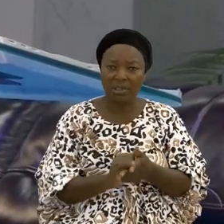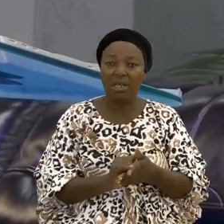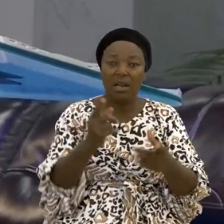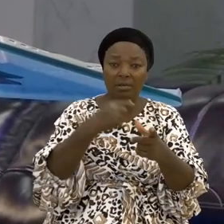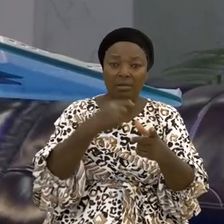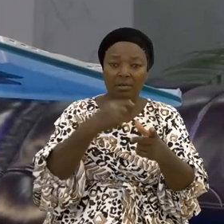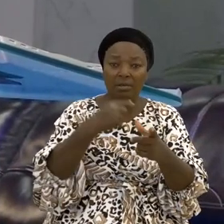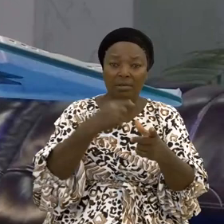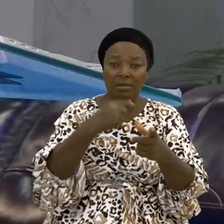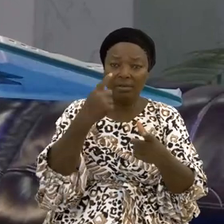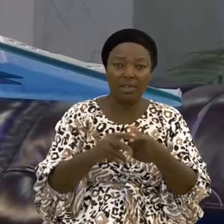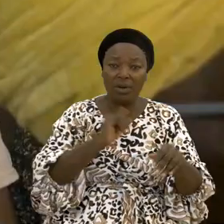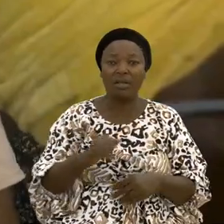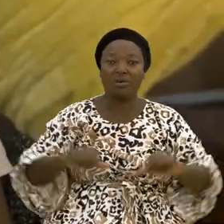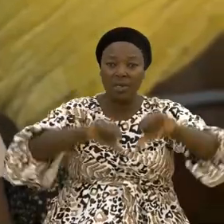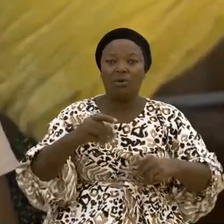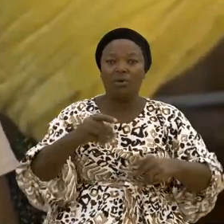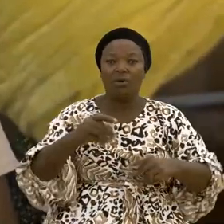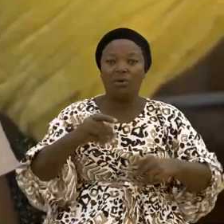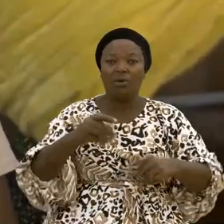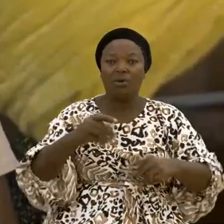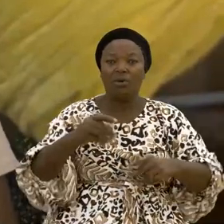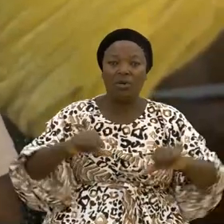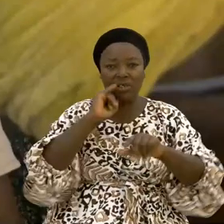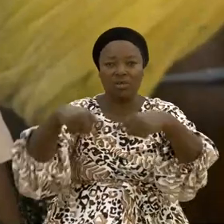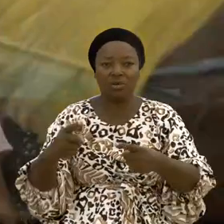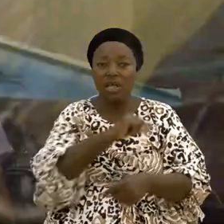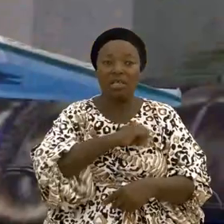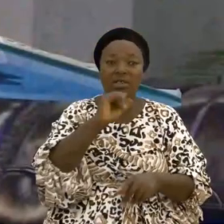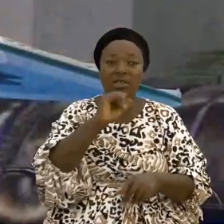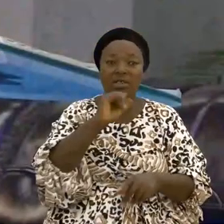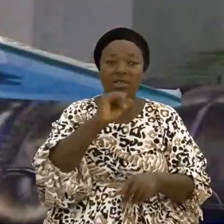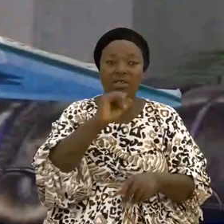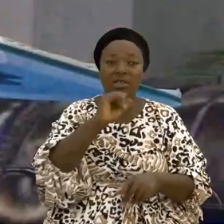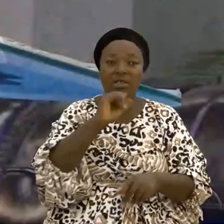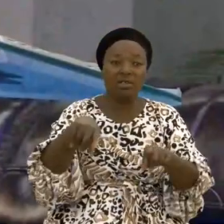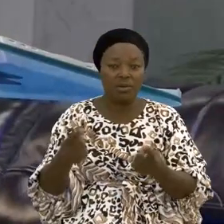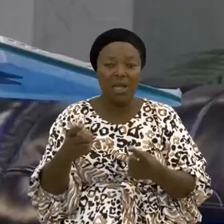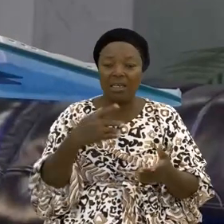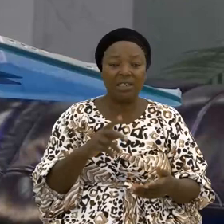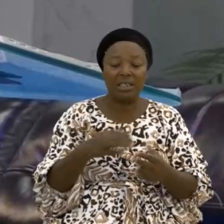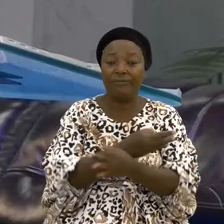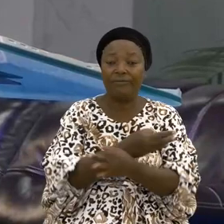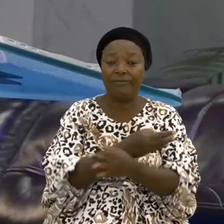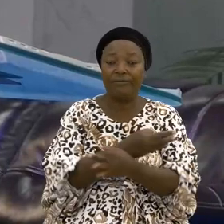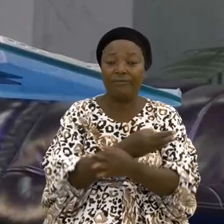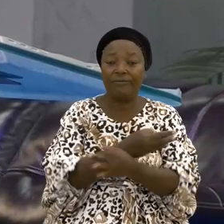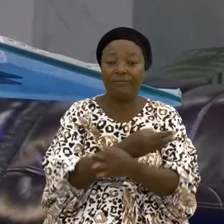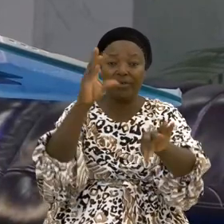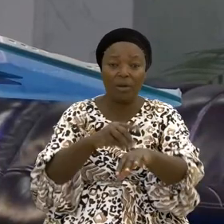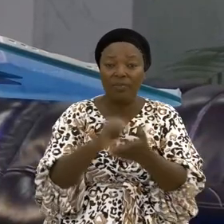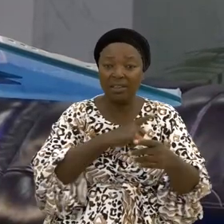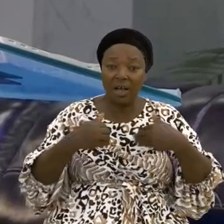you. Condemnation is gone. Guilt is gone. And the freedom that the Lord